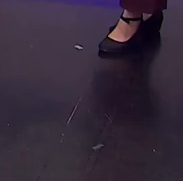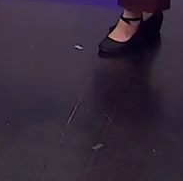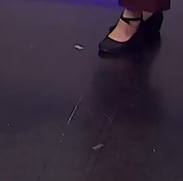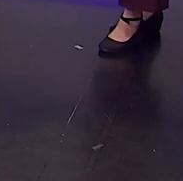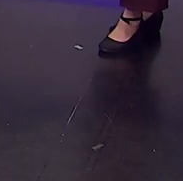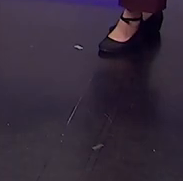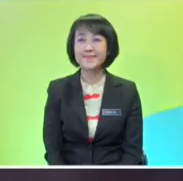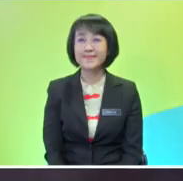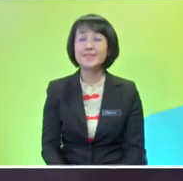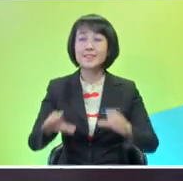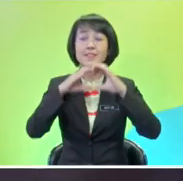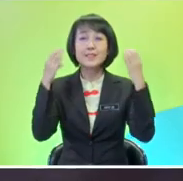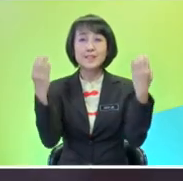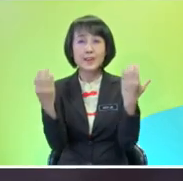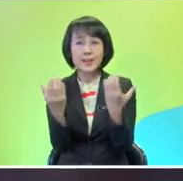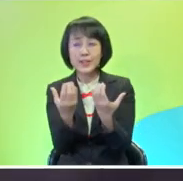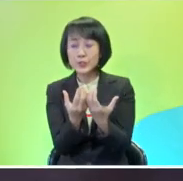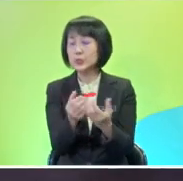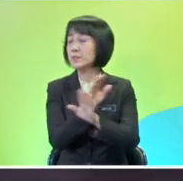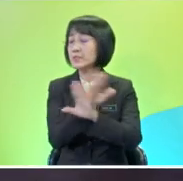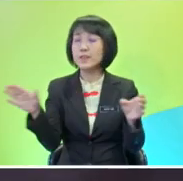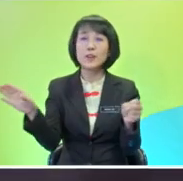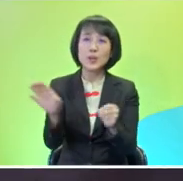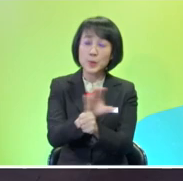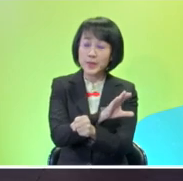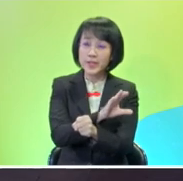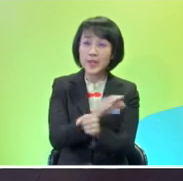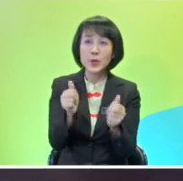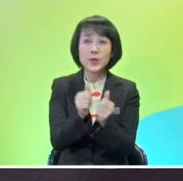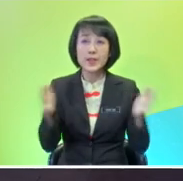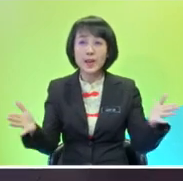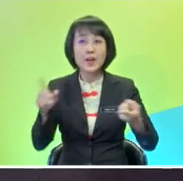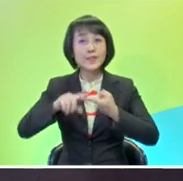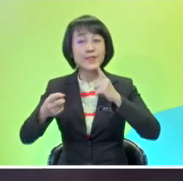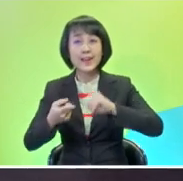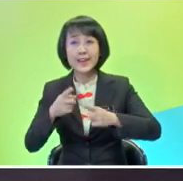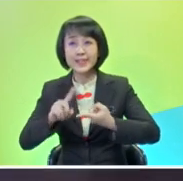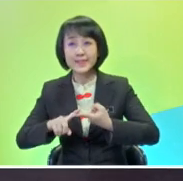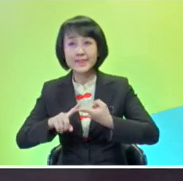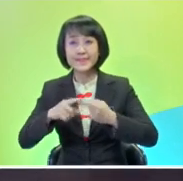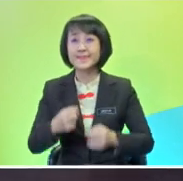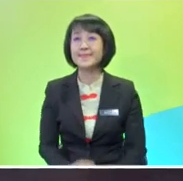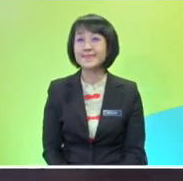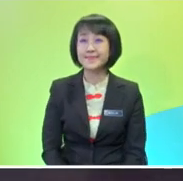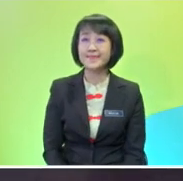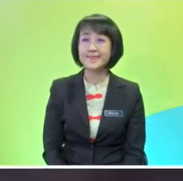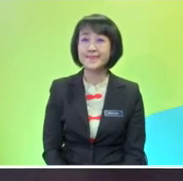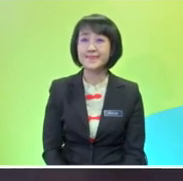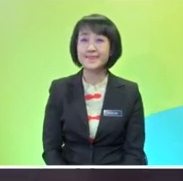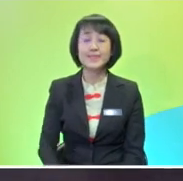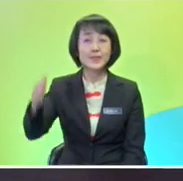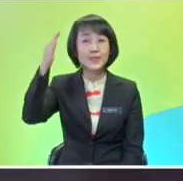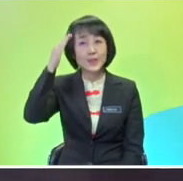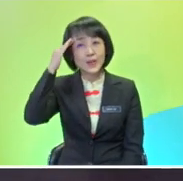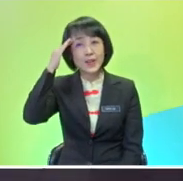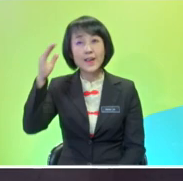also, a classroom would not be complete without classmates. Is that correct, teacher? Yes, of course. Okay, so let's get to know our classmates for